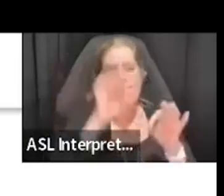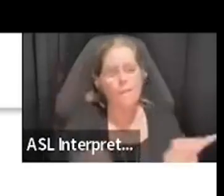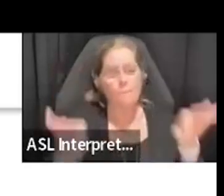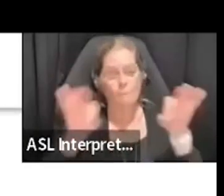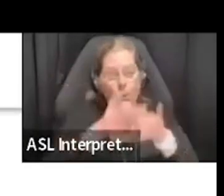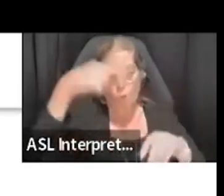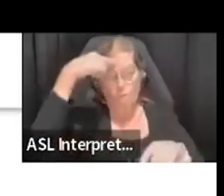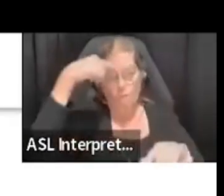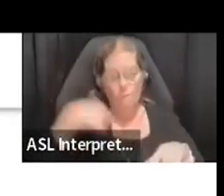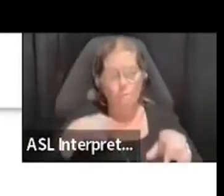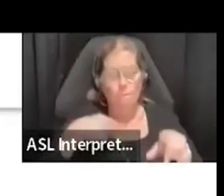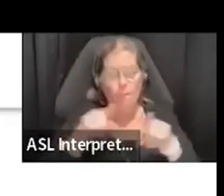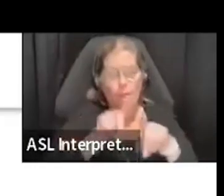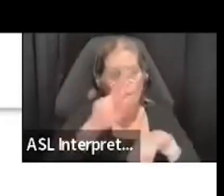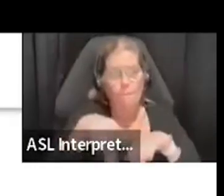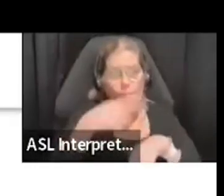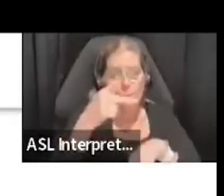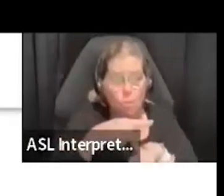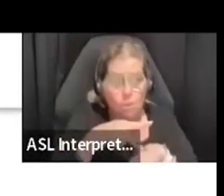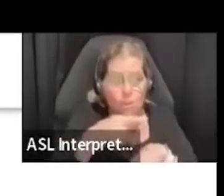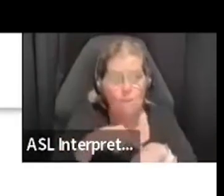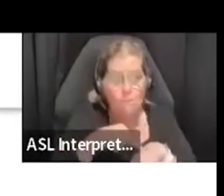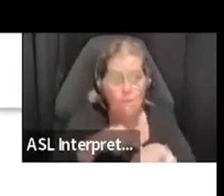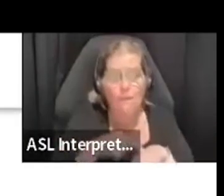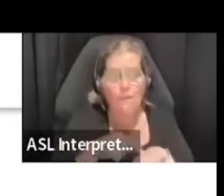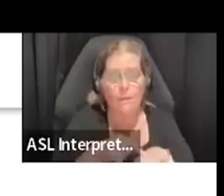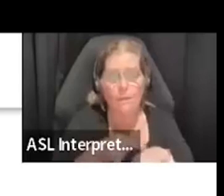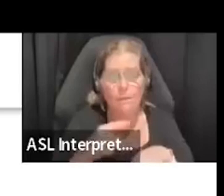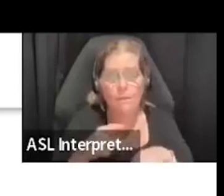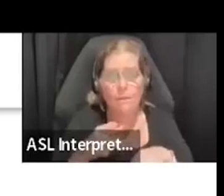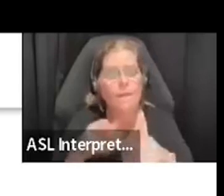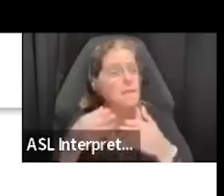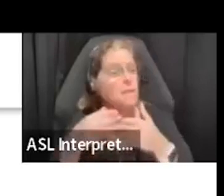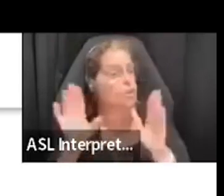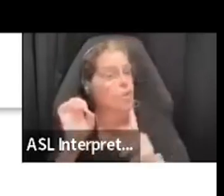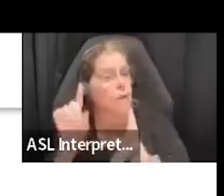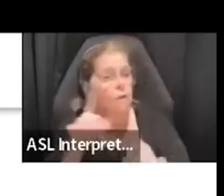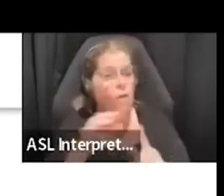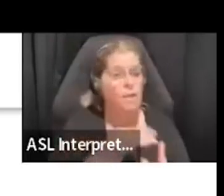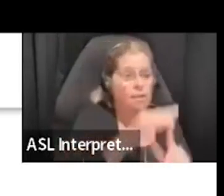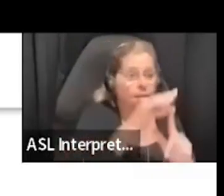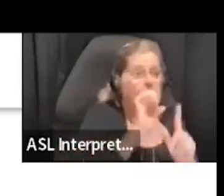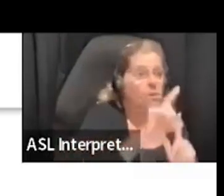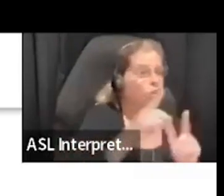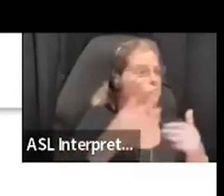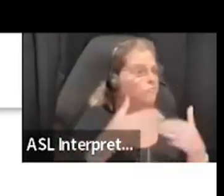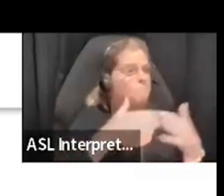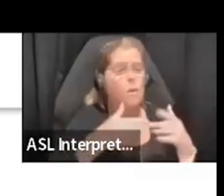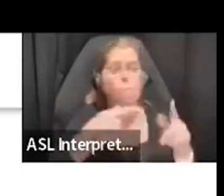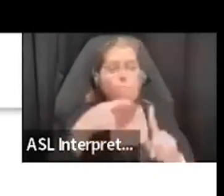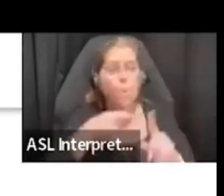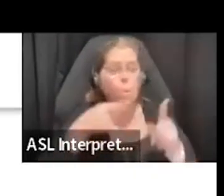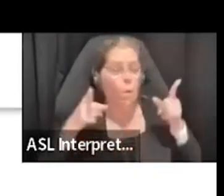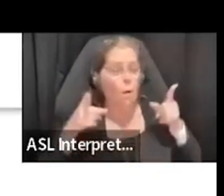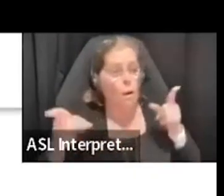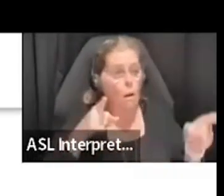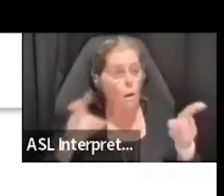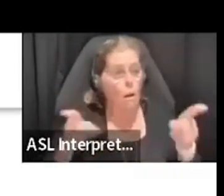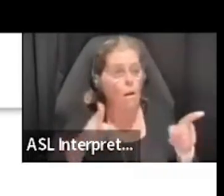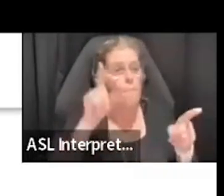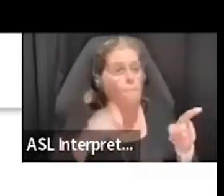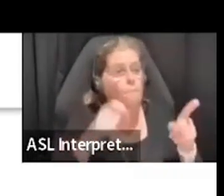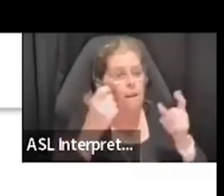principal when I'm working with teachers, it's both general and special ed, that they really need to have a